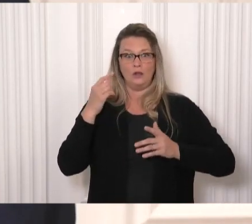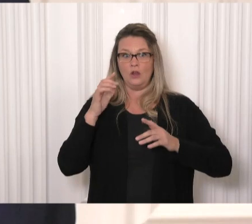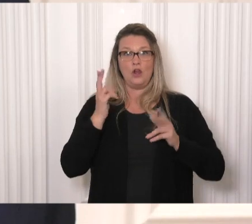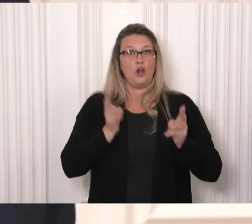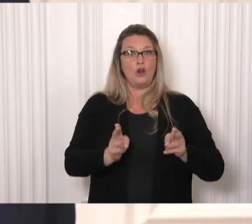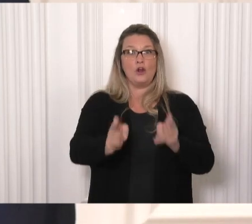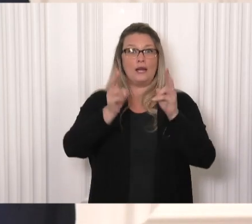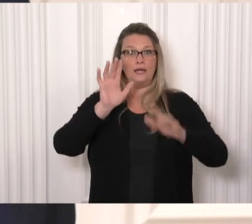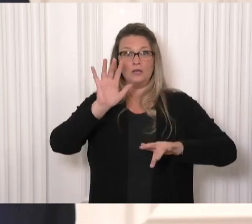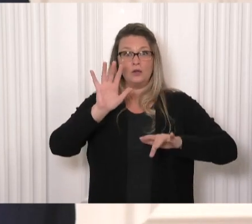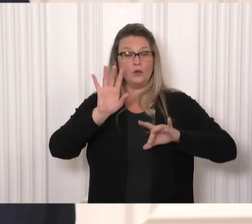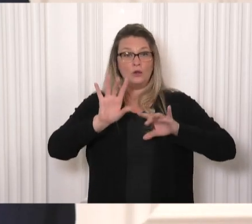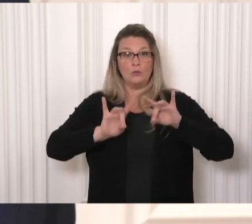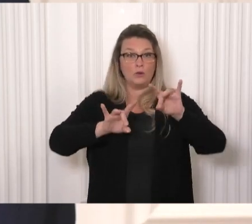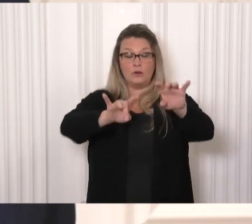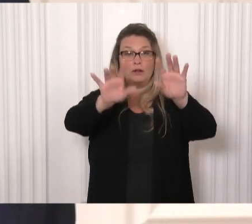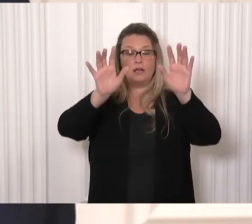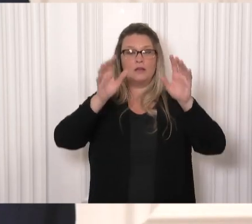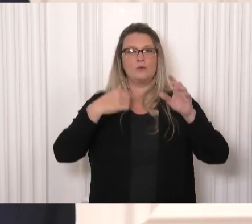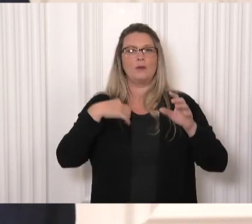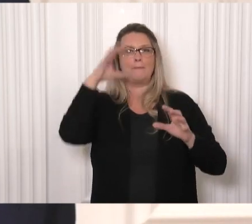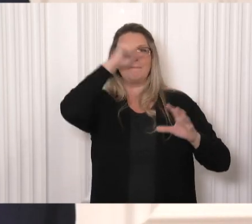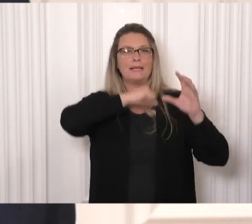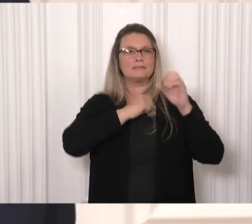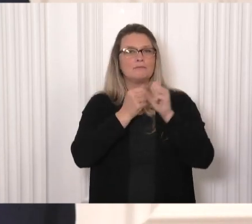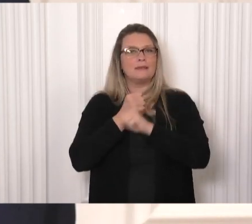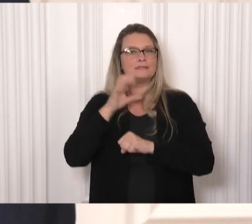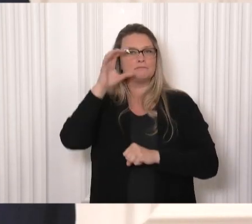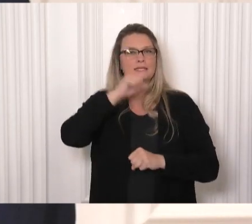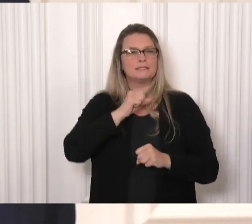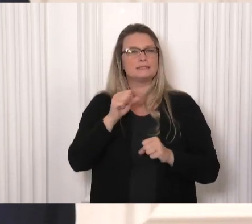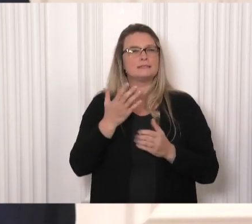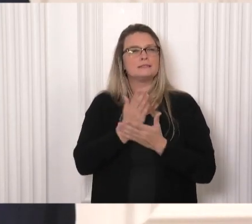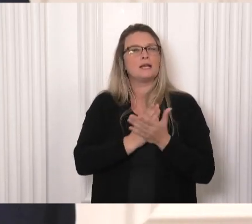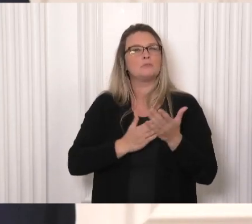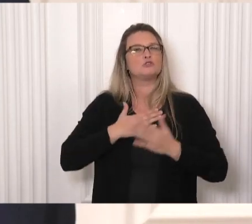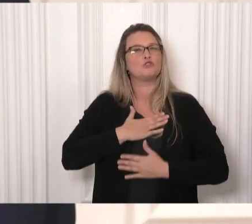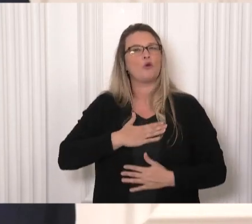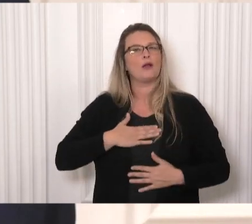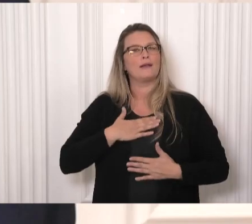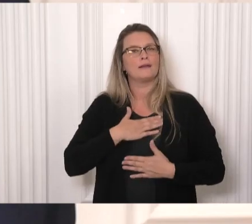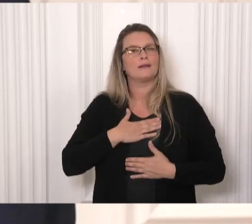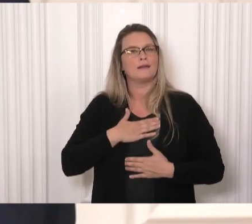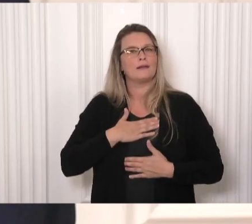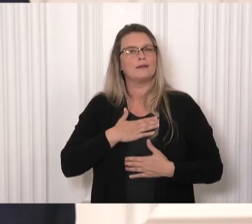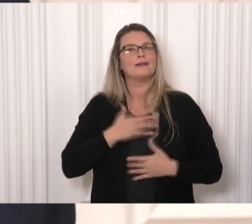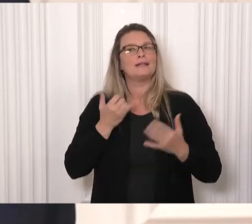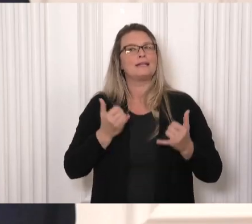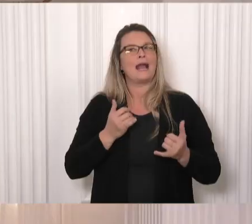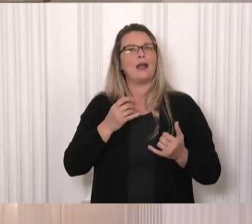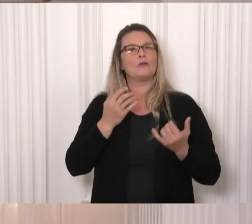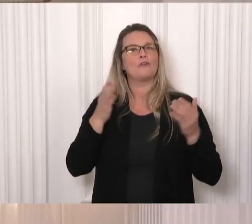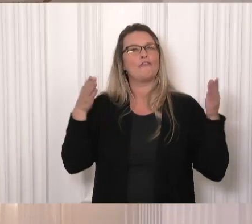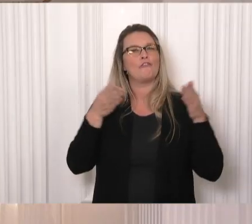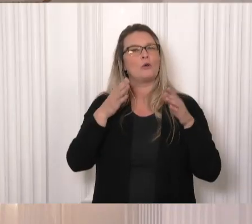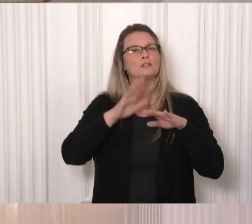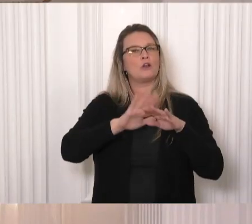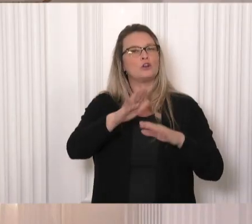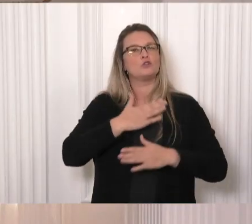that maybe we've missed a lot of joy in our lives. And so now may be a time to turn back to that joy in a lot of ways.